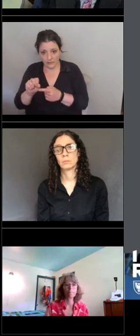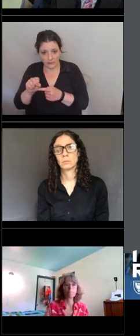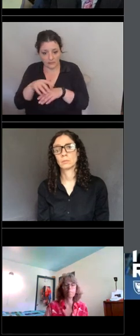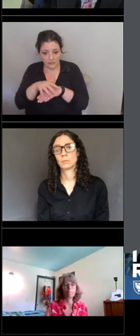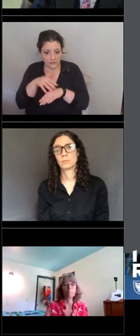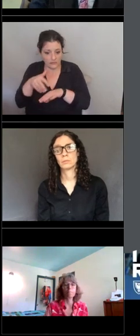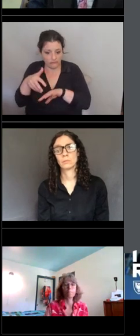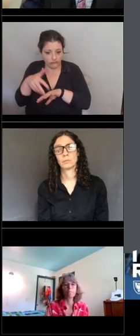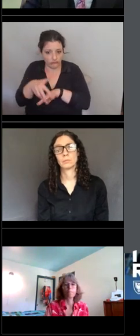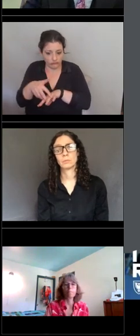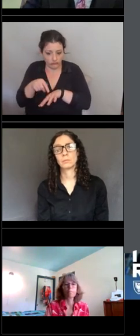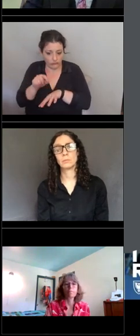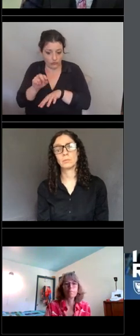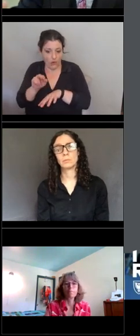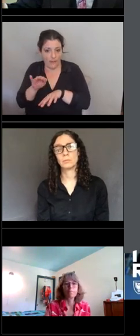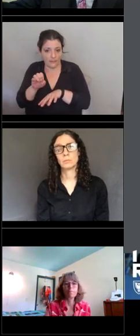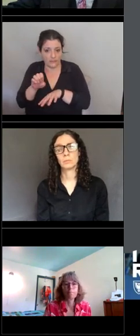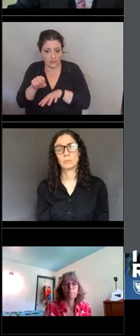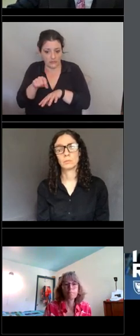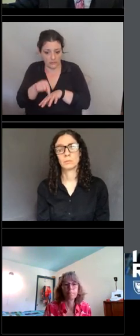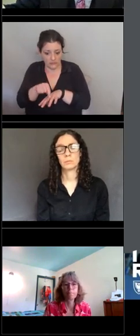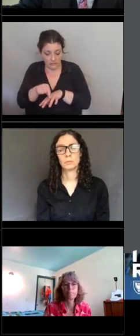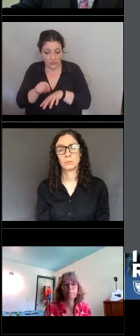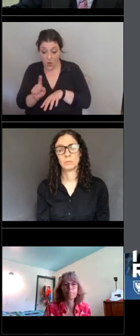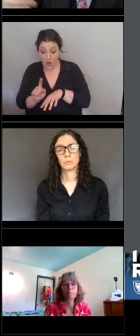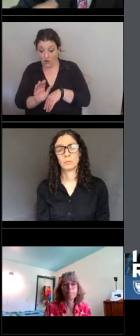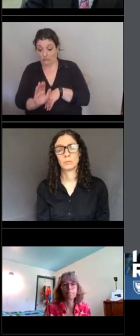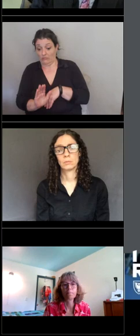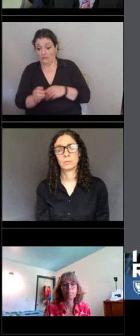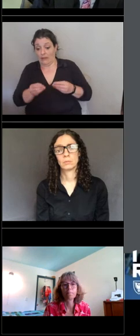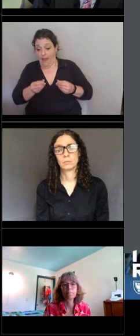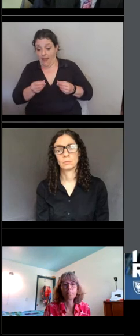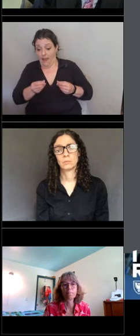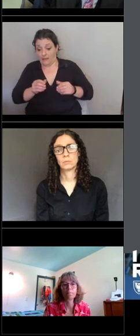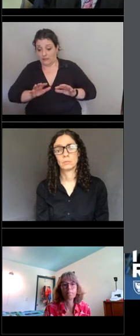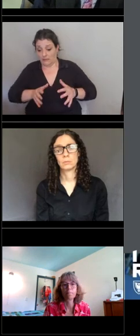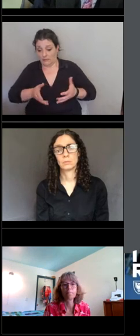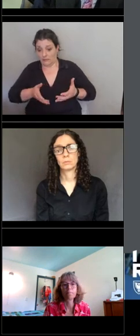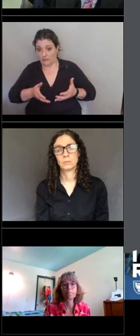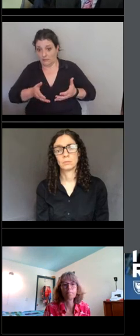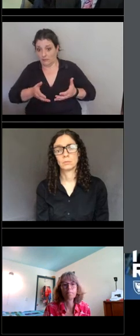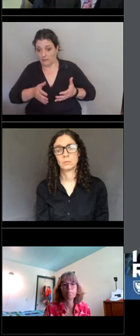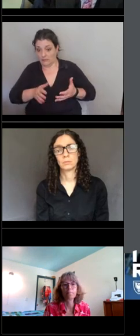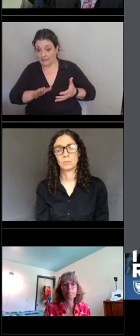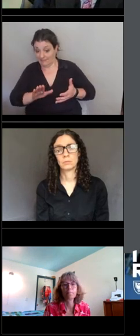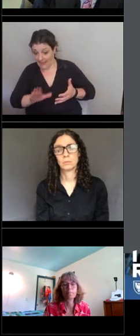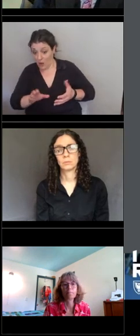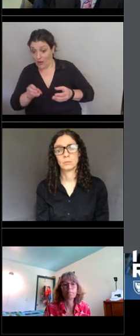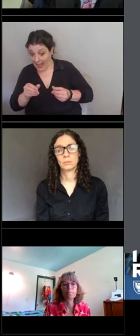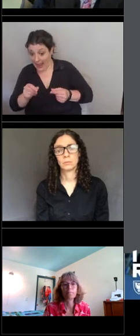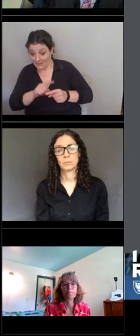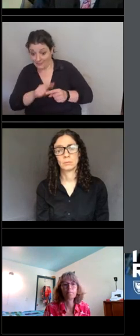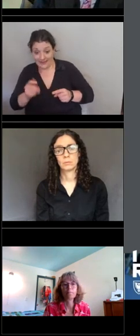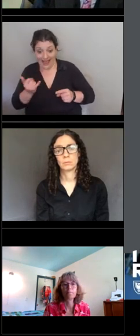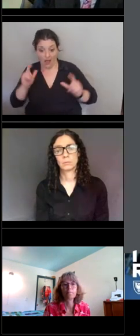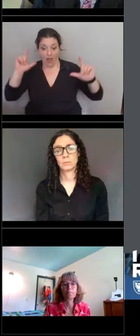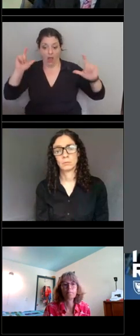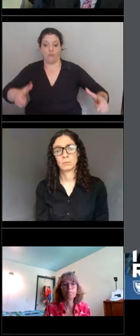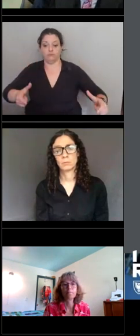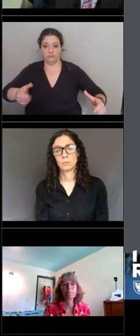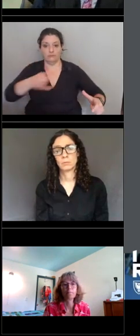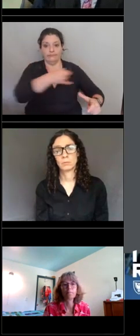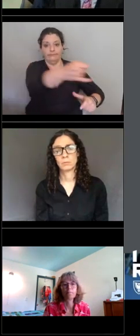be that their lands fall within, or I should say the MPA falls within their lands, as well as communities.